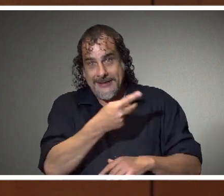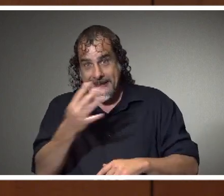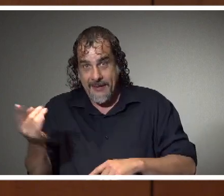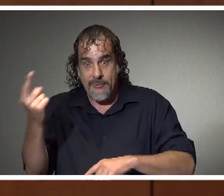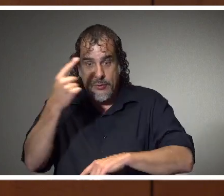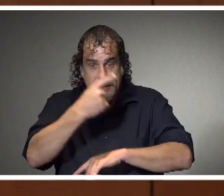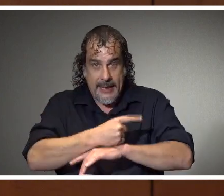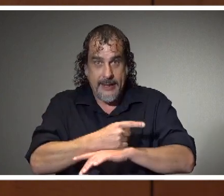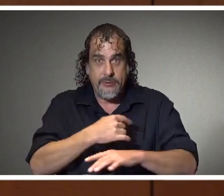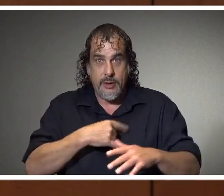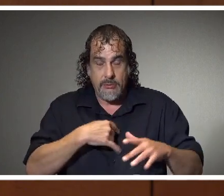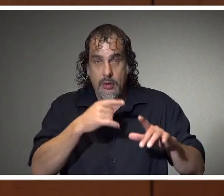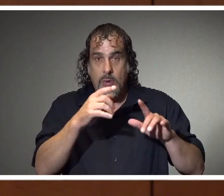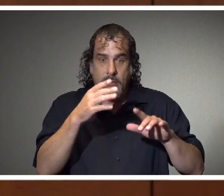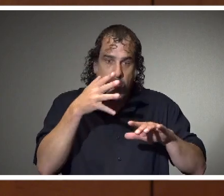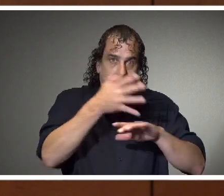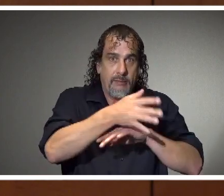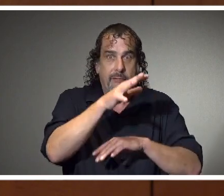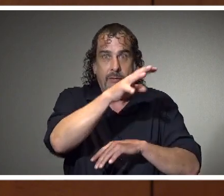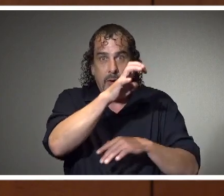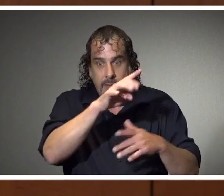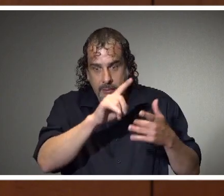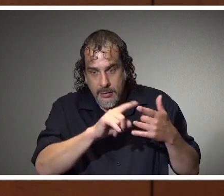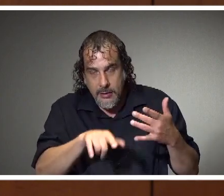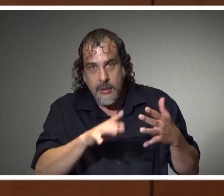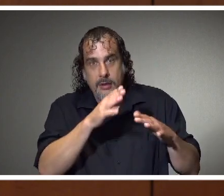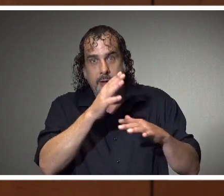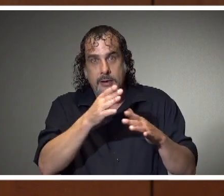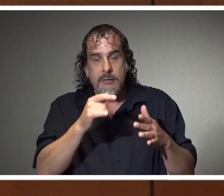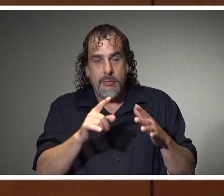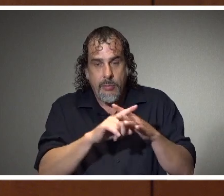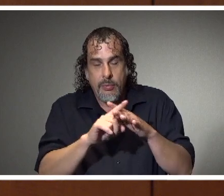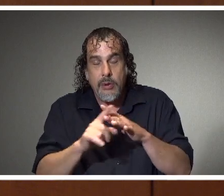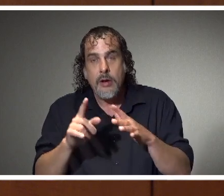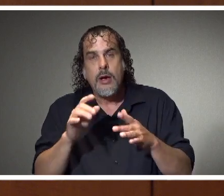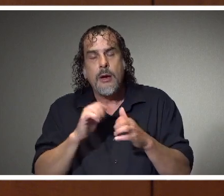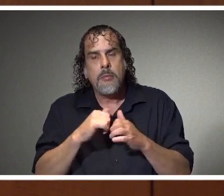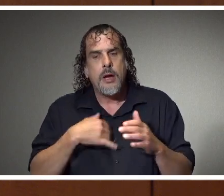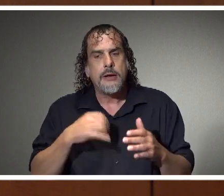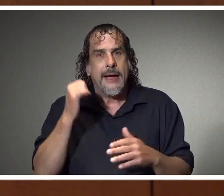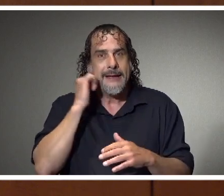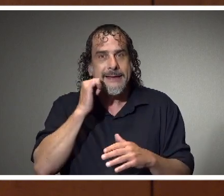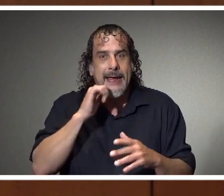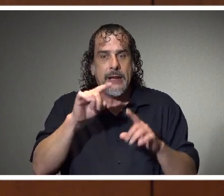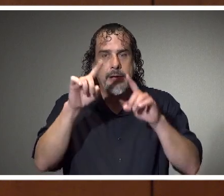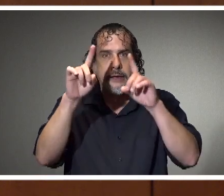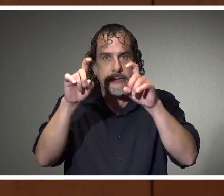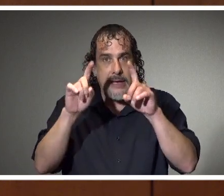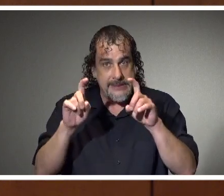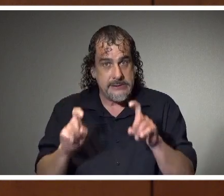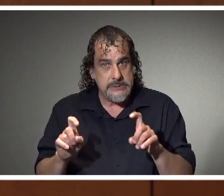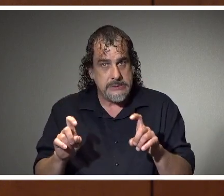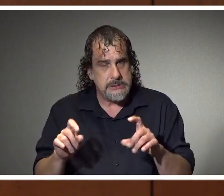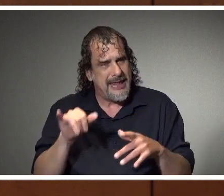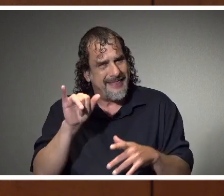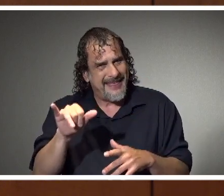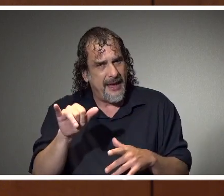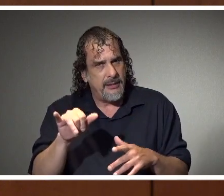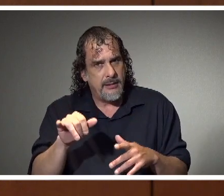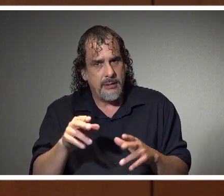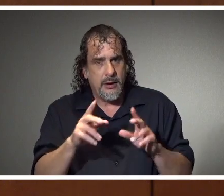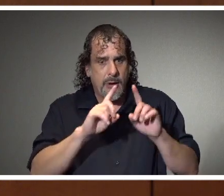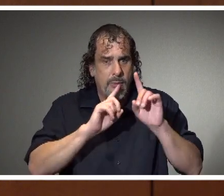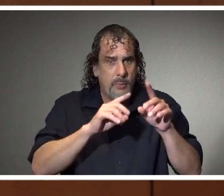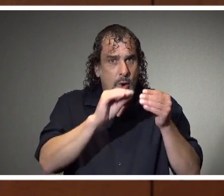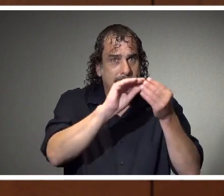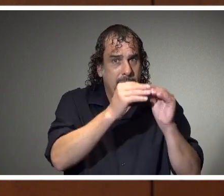days prior, in which there were over 400 new cases reported. But again, daily testing and daily